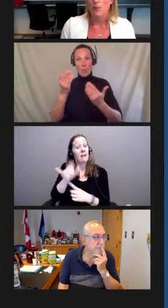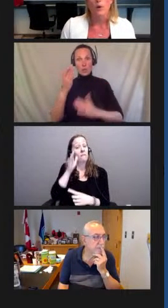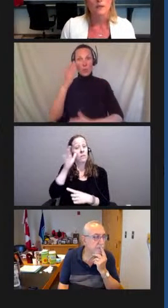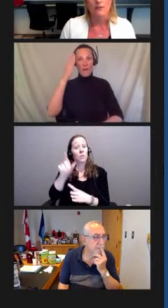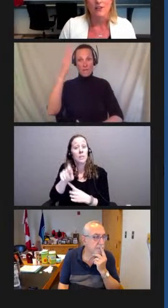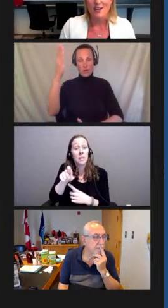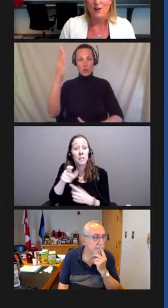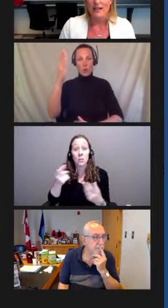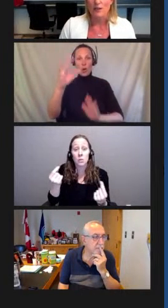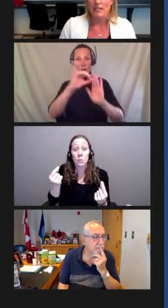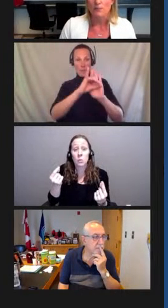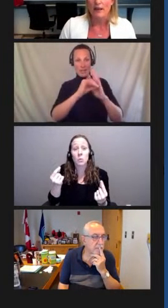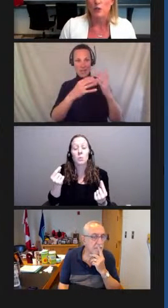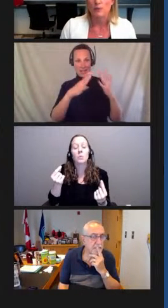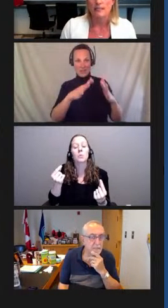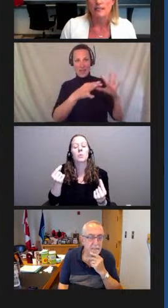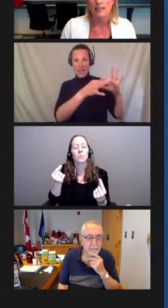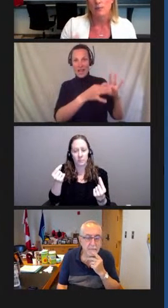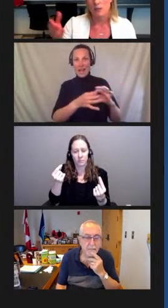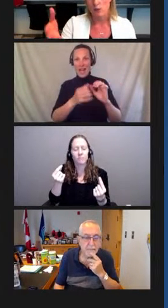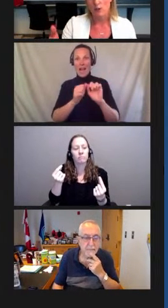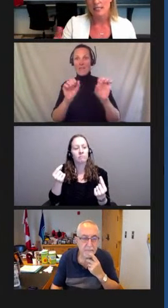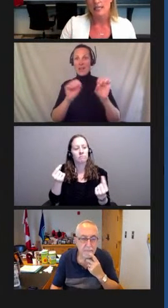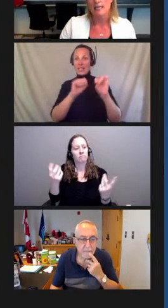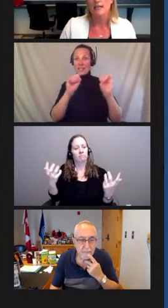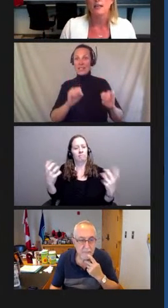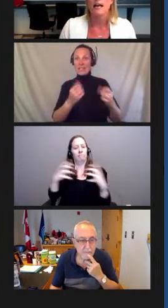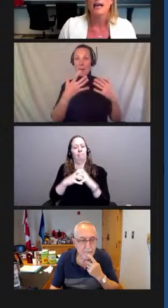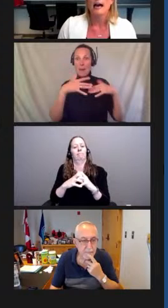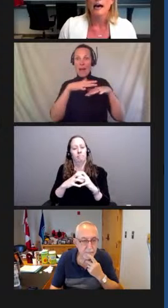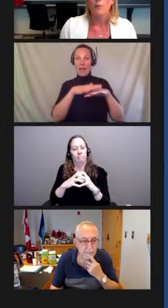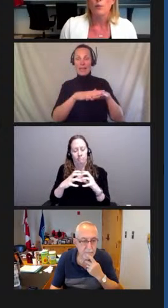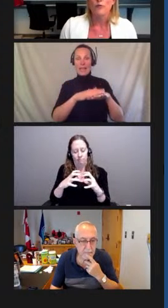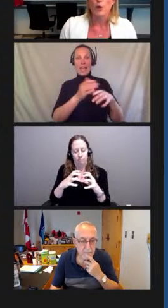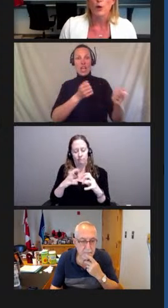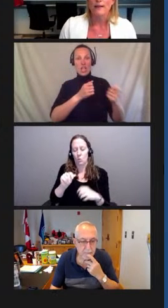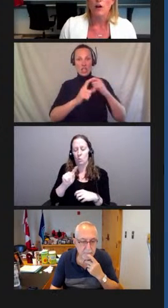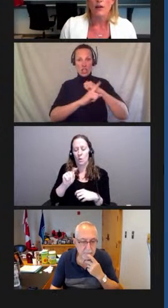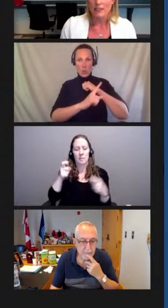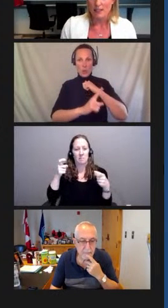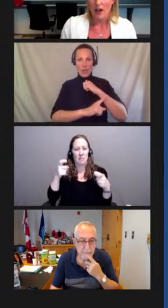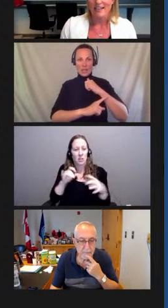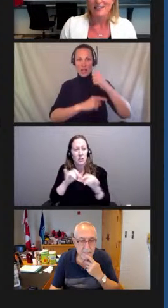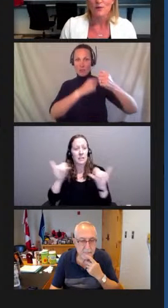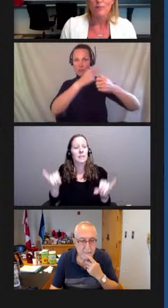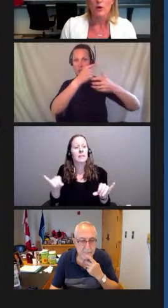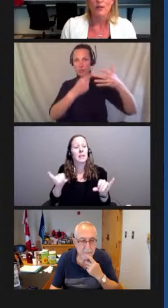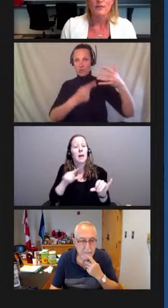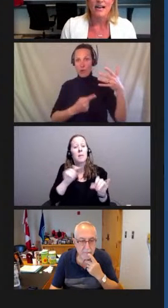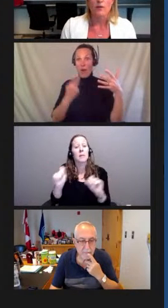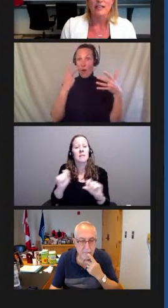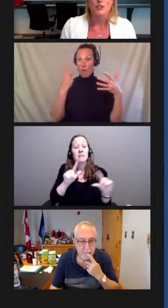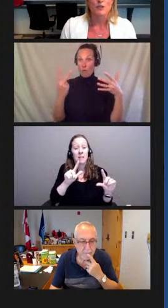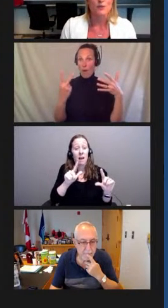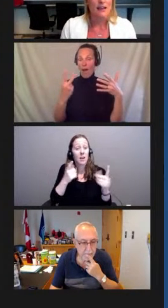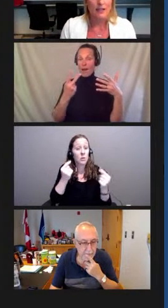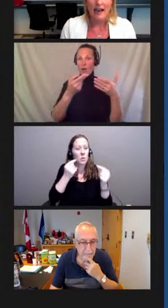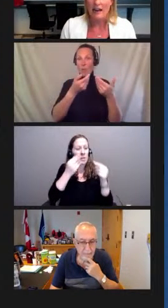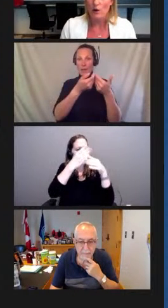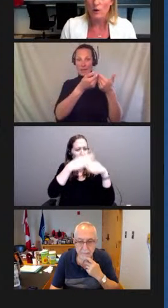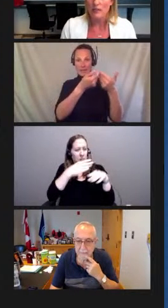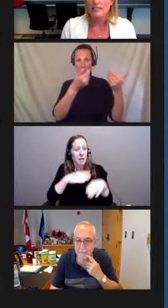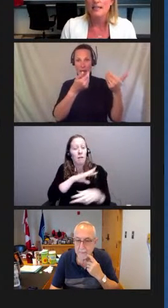various components of the integrated waste management system. So as you'll see here, we've broken on the slide, we've broken them down into